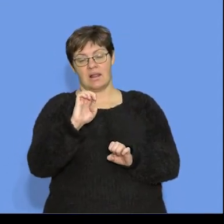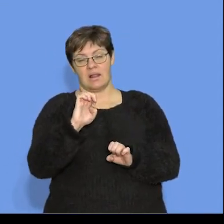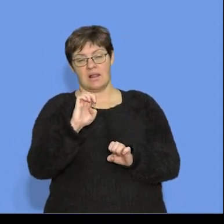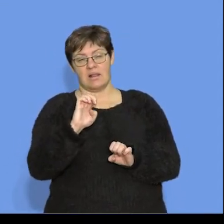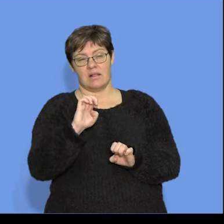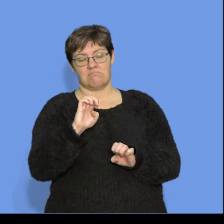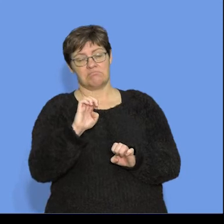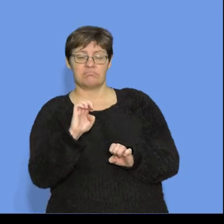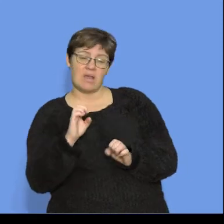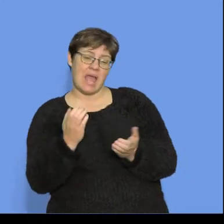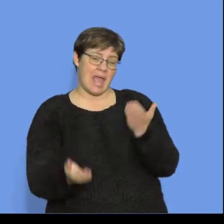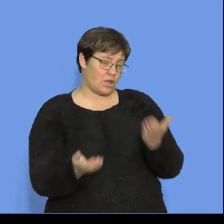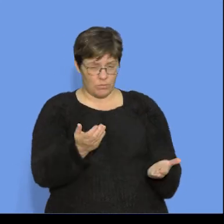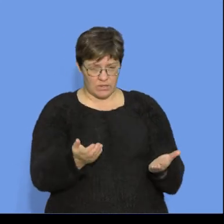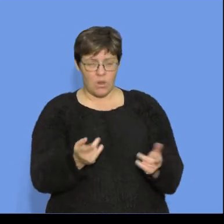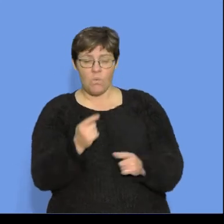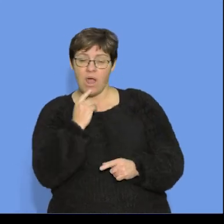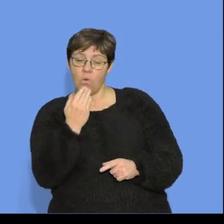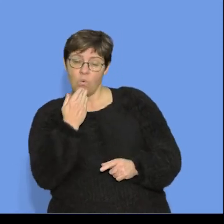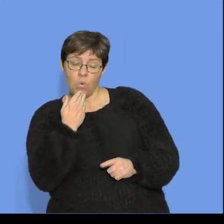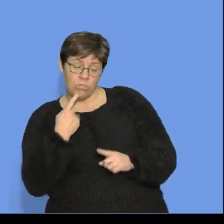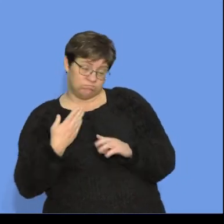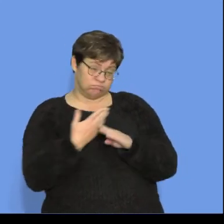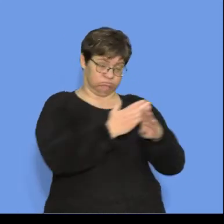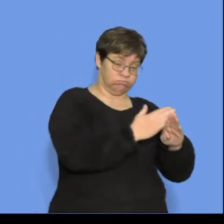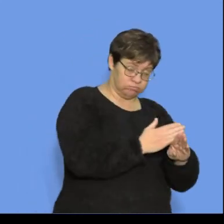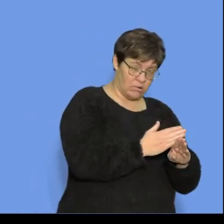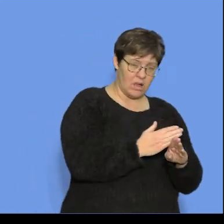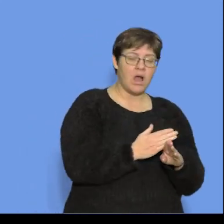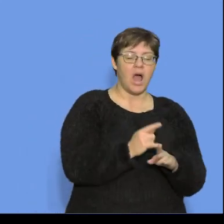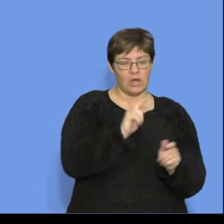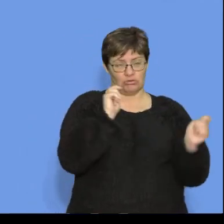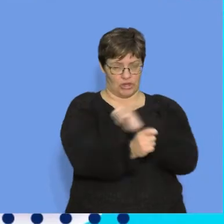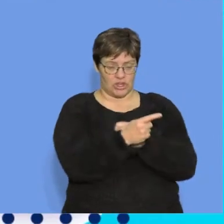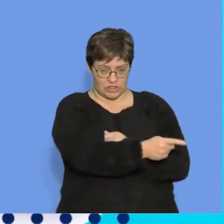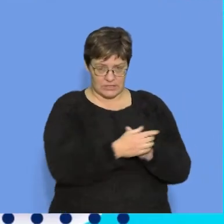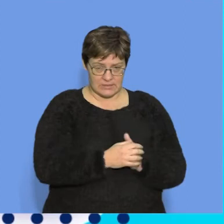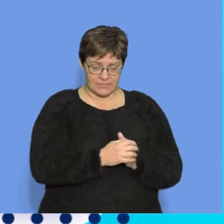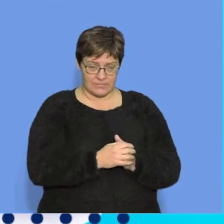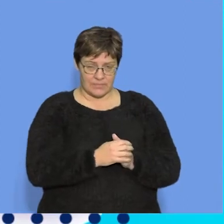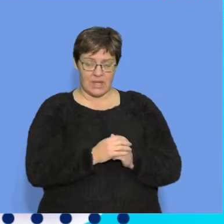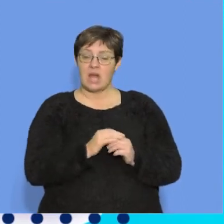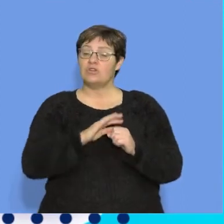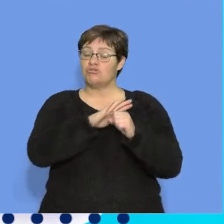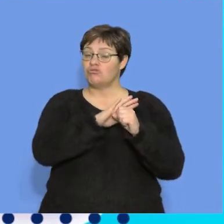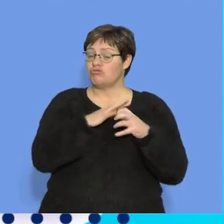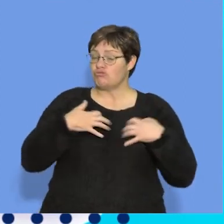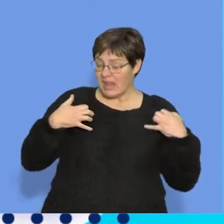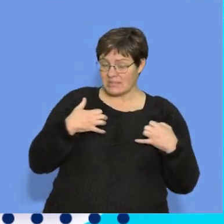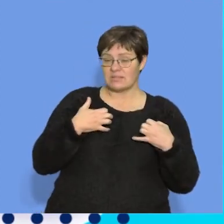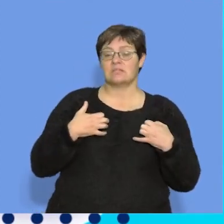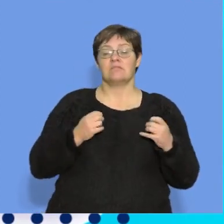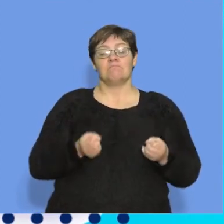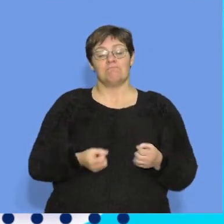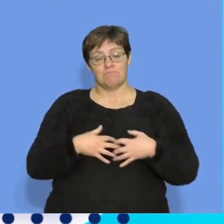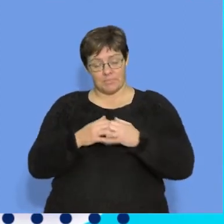the reaction that opposes the disturbance. So we need to understand a stress causes a reaction.